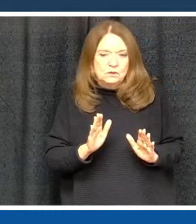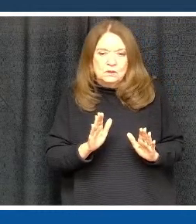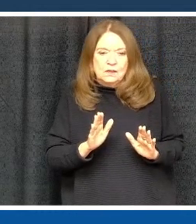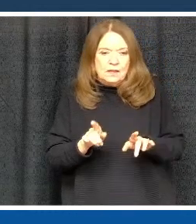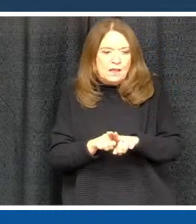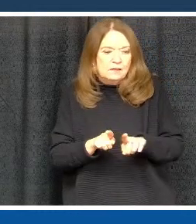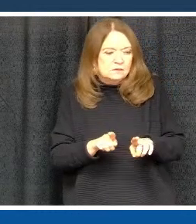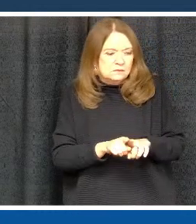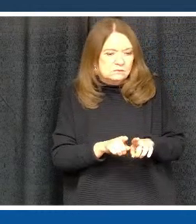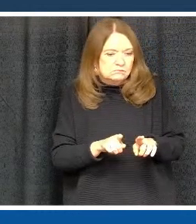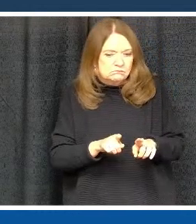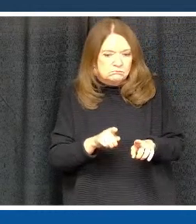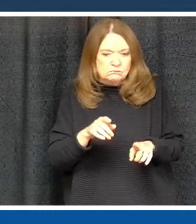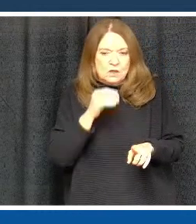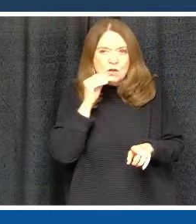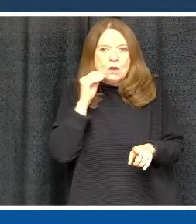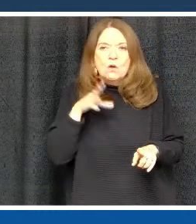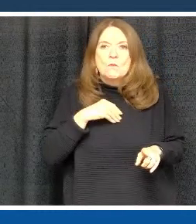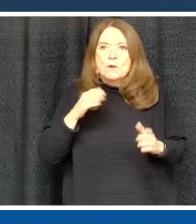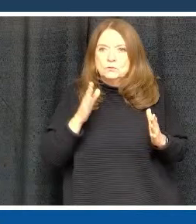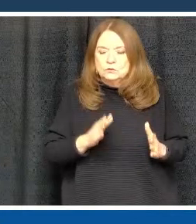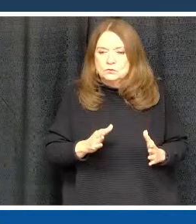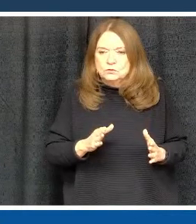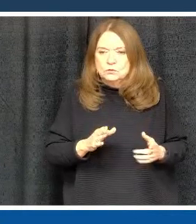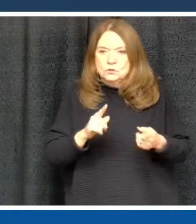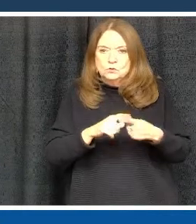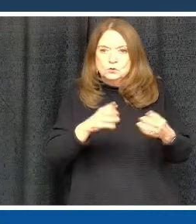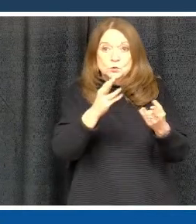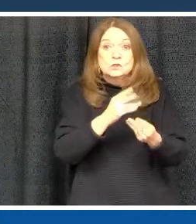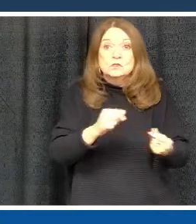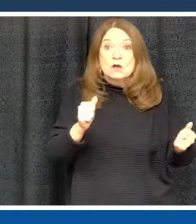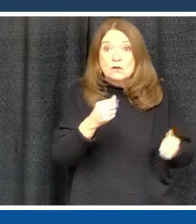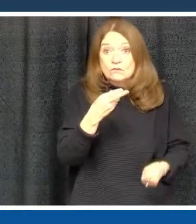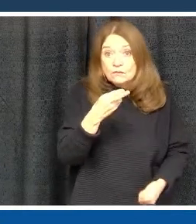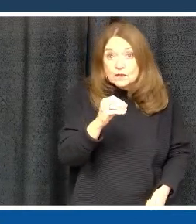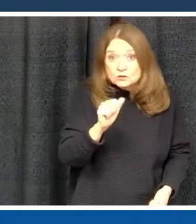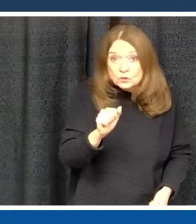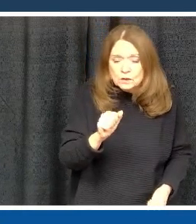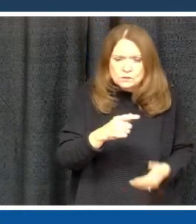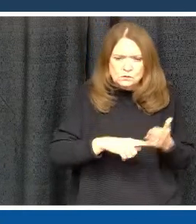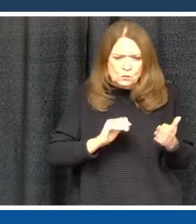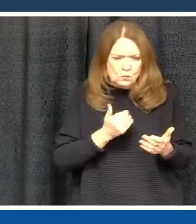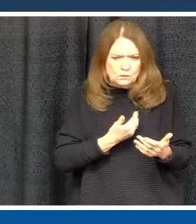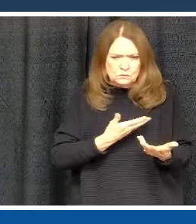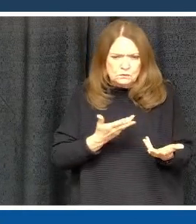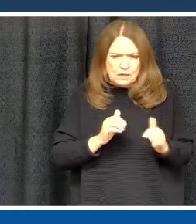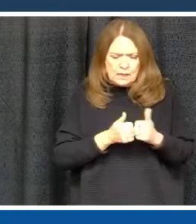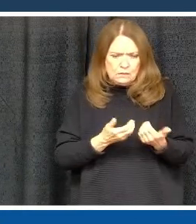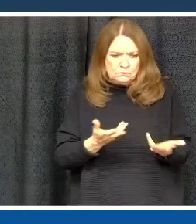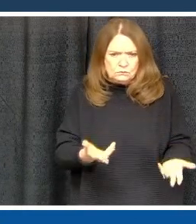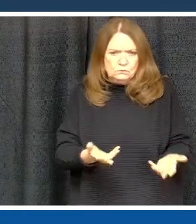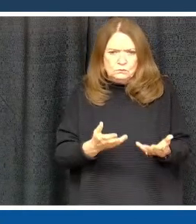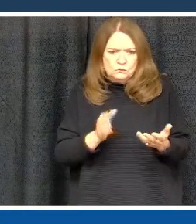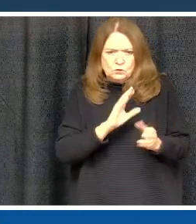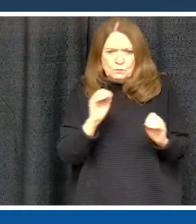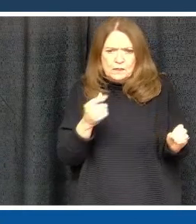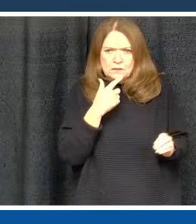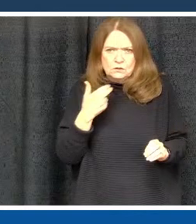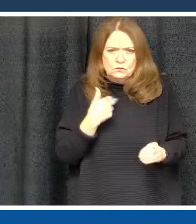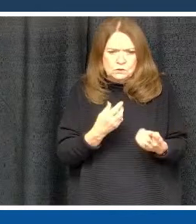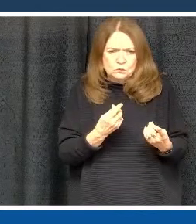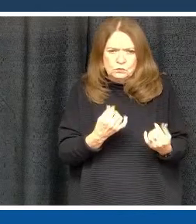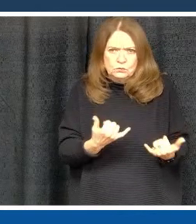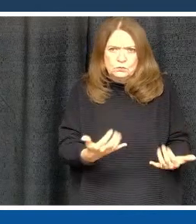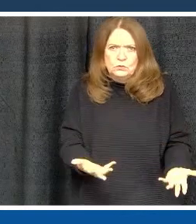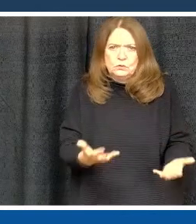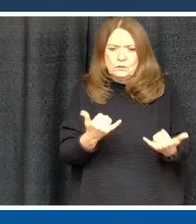as homeowners to dissolve the HOA. So what is our recourse? We were never told of this, but it all starts